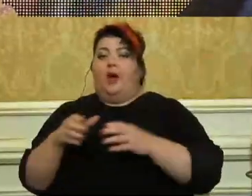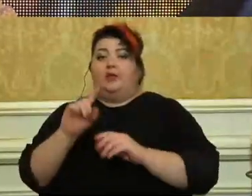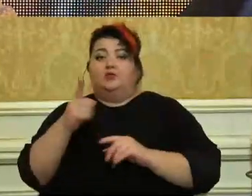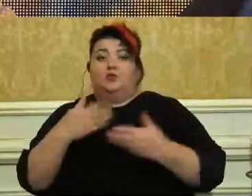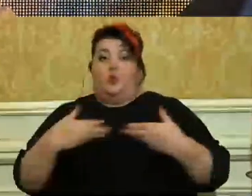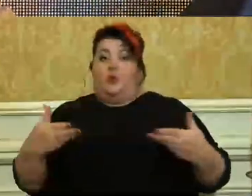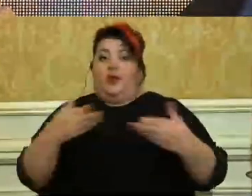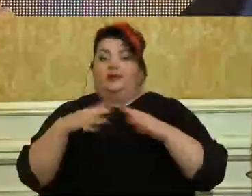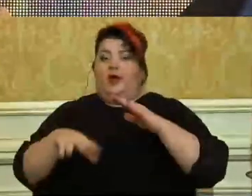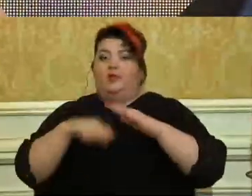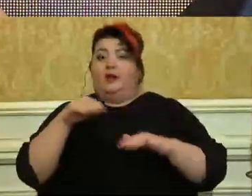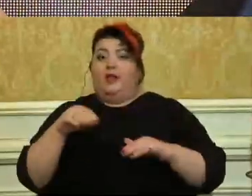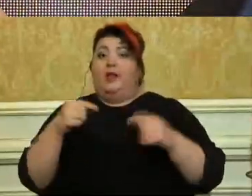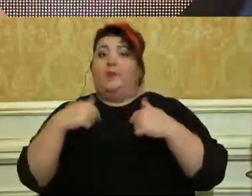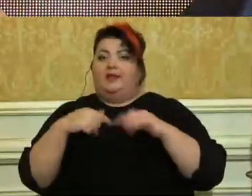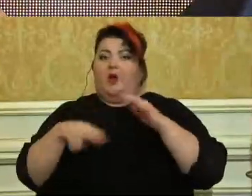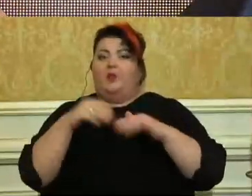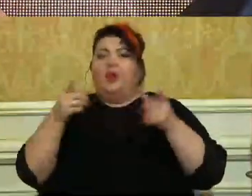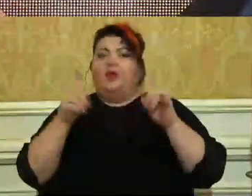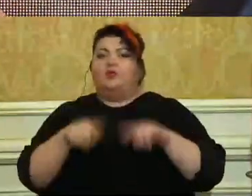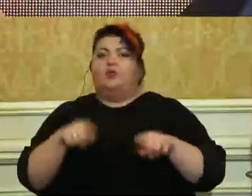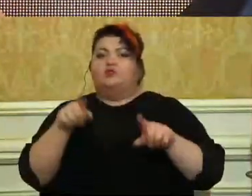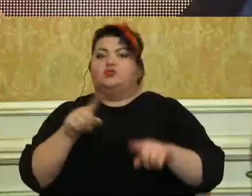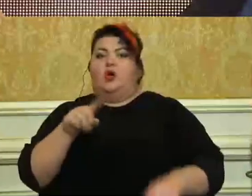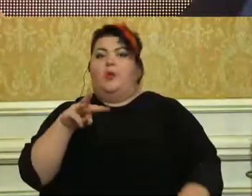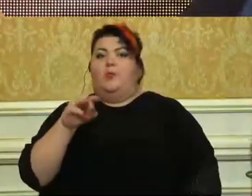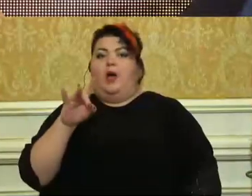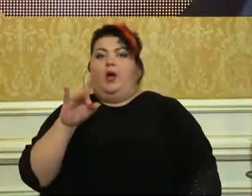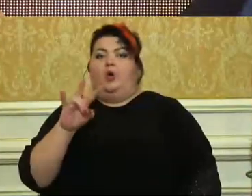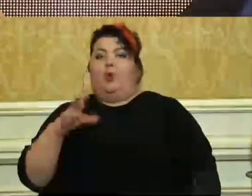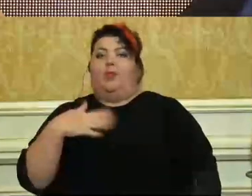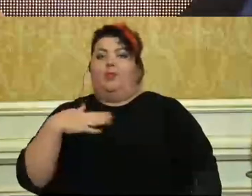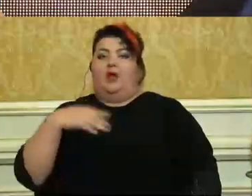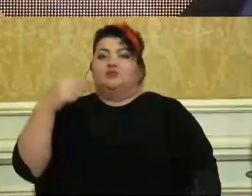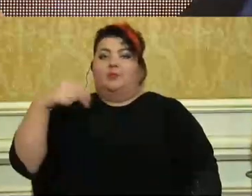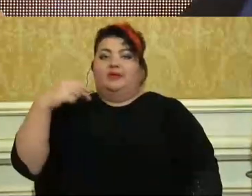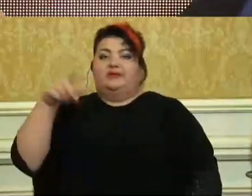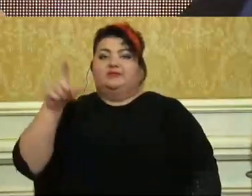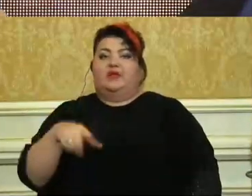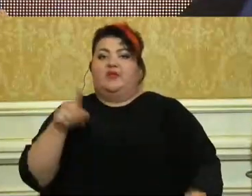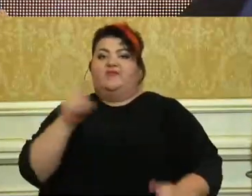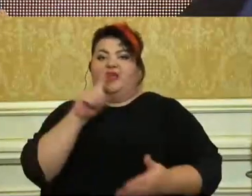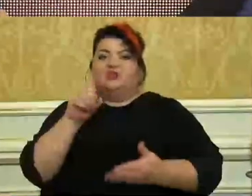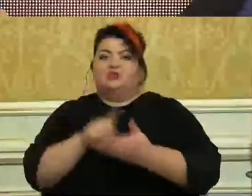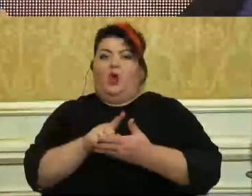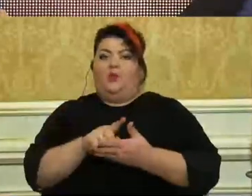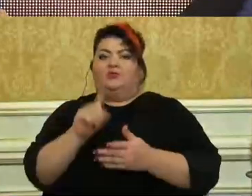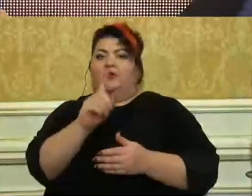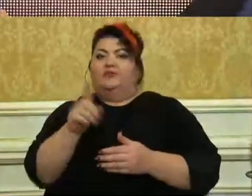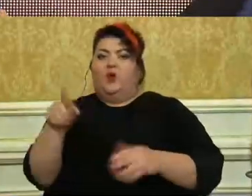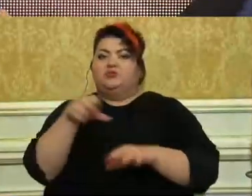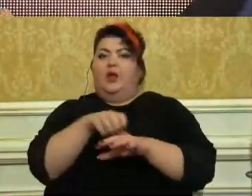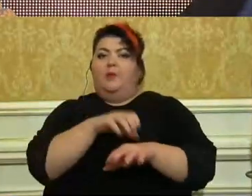because Emmanuel Macron, our president, imposed 50% of female candidates, and now we have a parliament